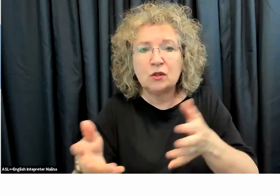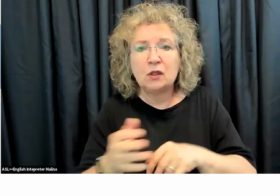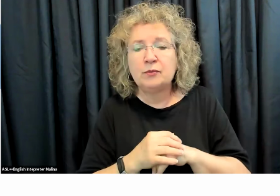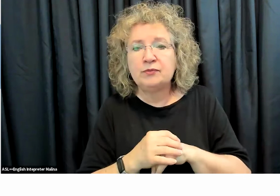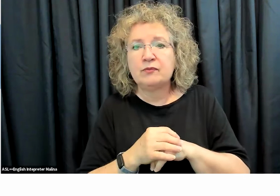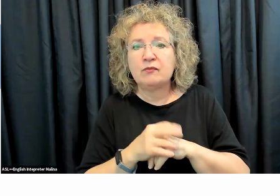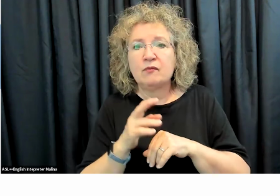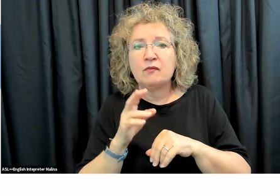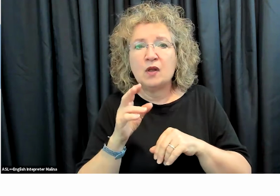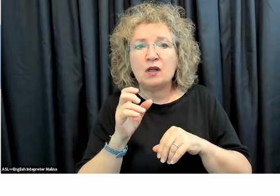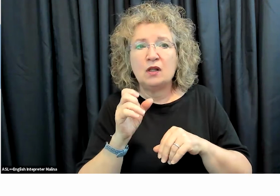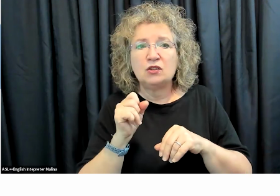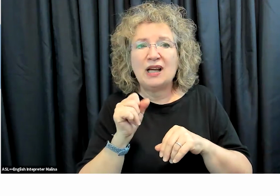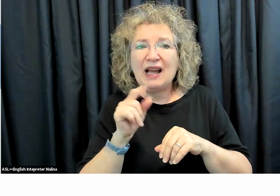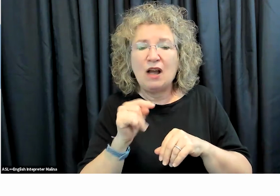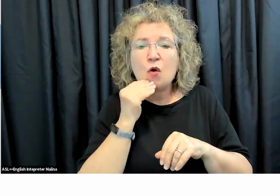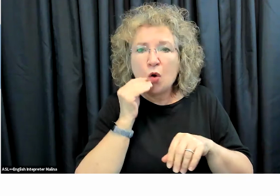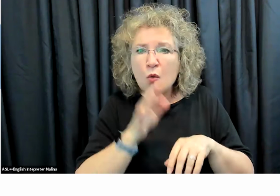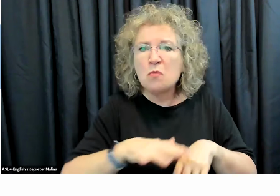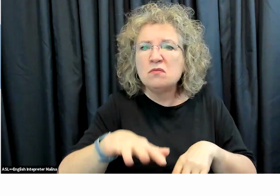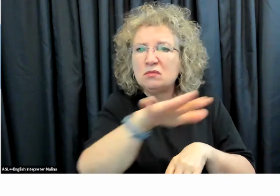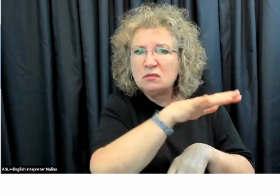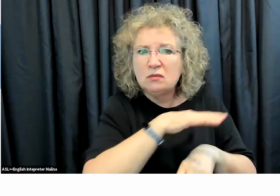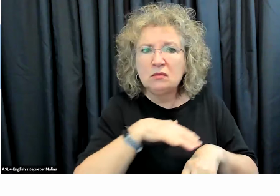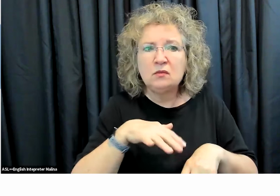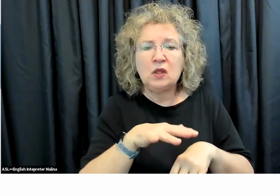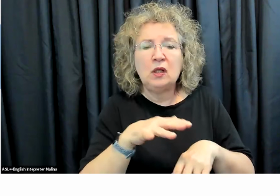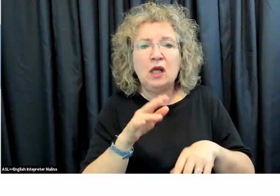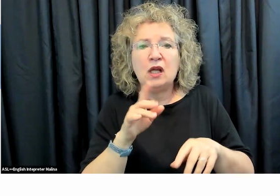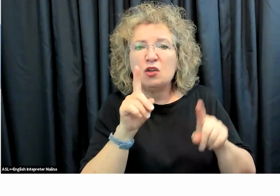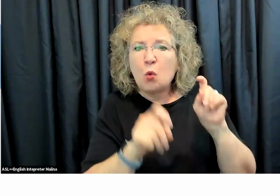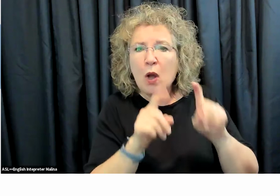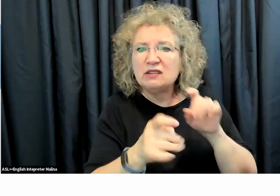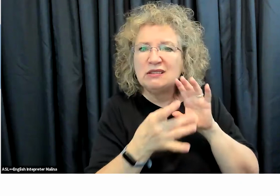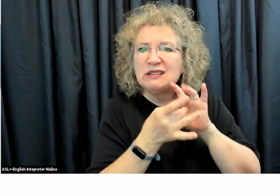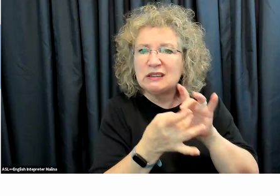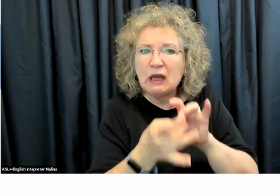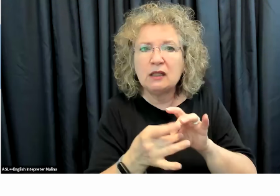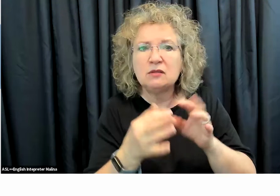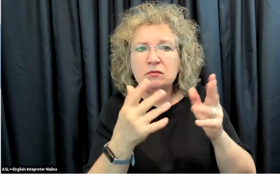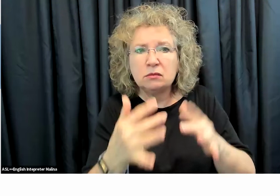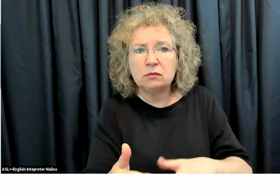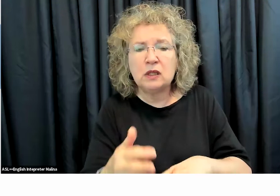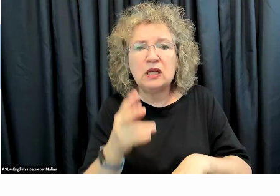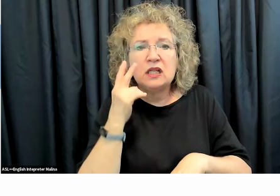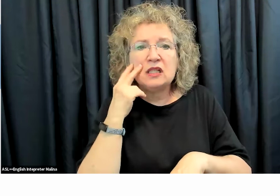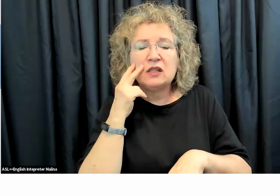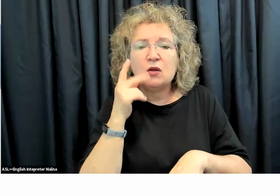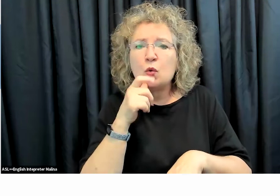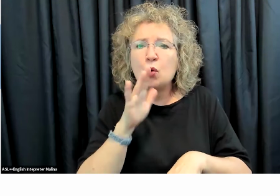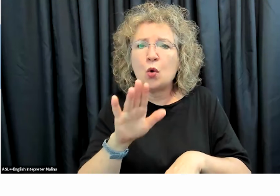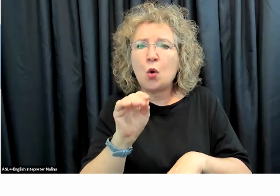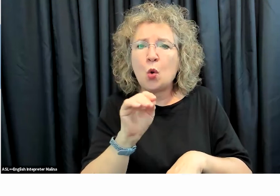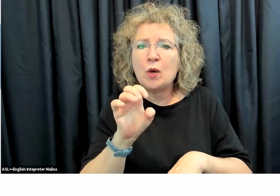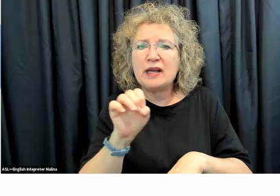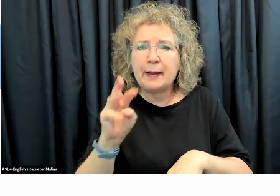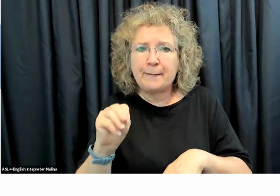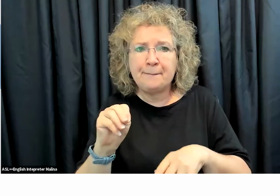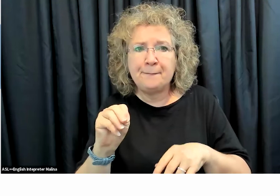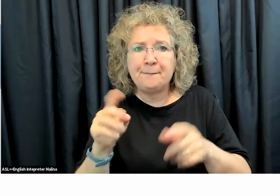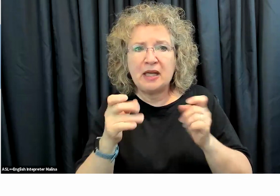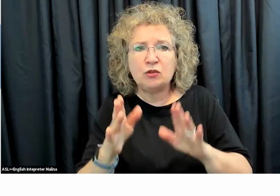Office of Emergency Management in your region, and see how you can support the work, the year-round work that your emergency manager is doing to try to get this outreach work done and get that